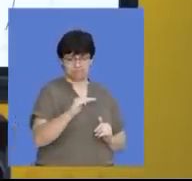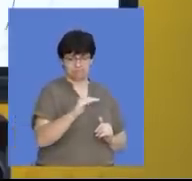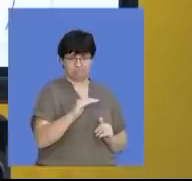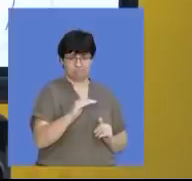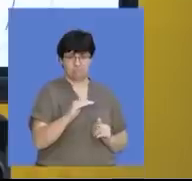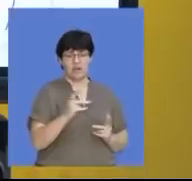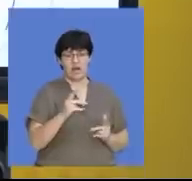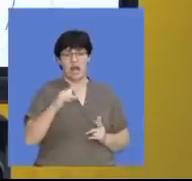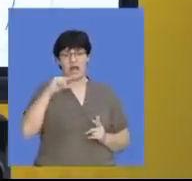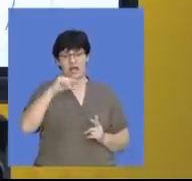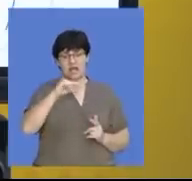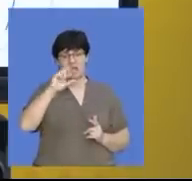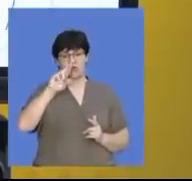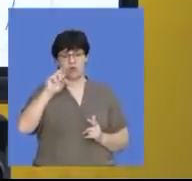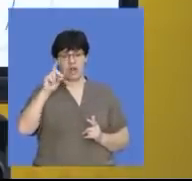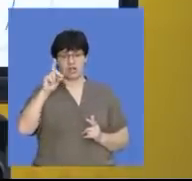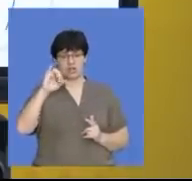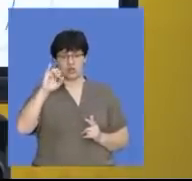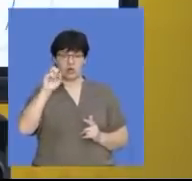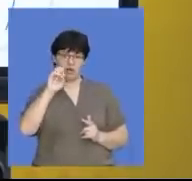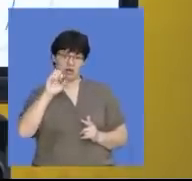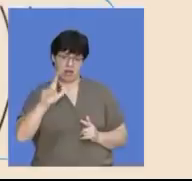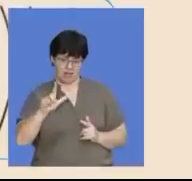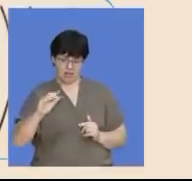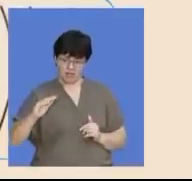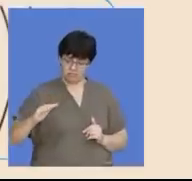word gradual, the slope is.